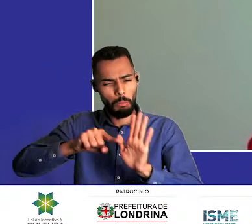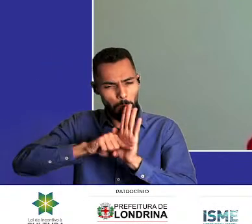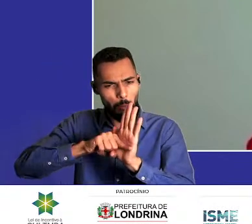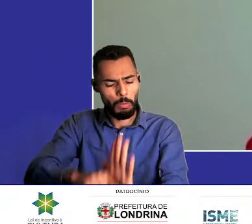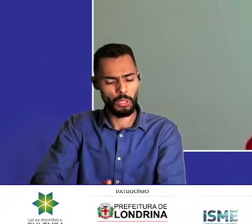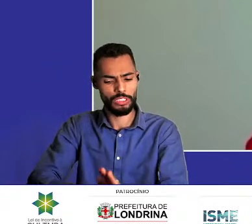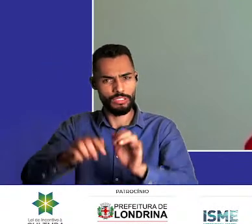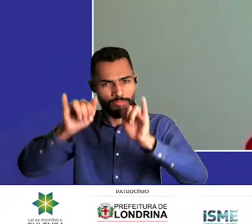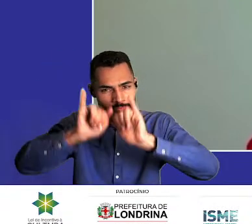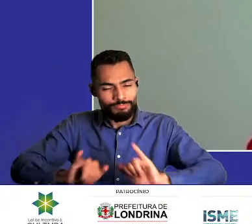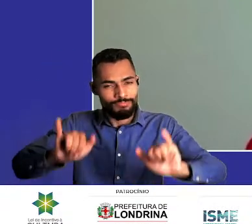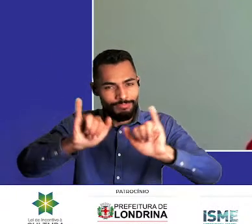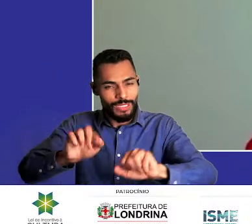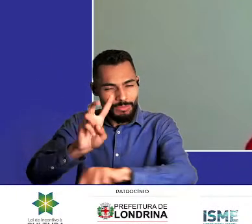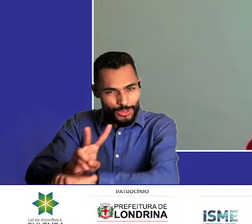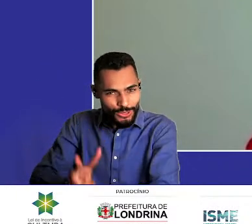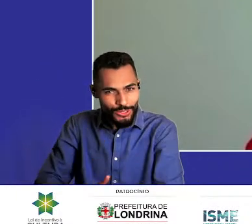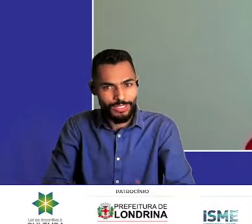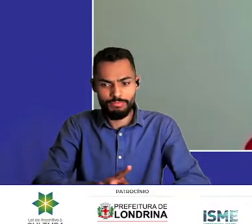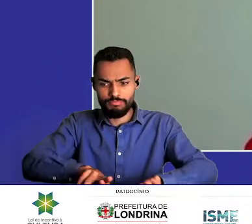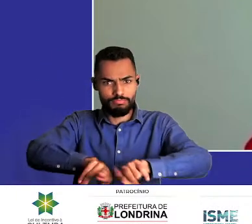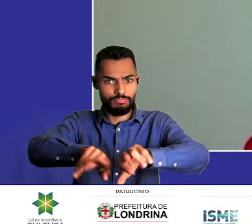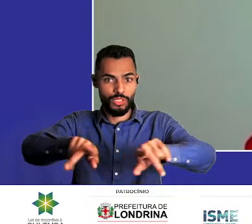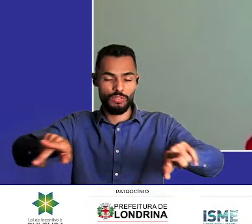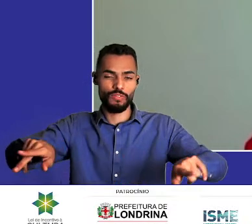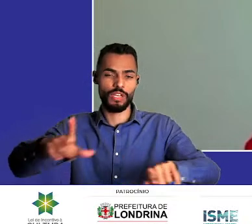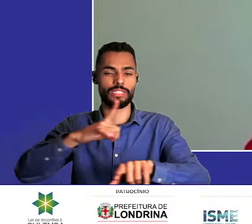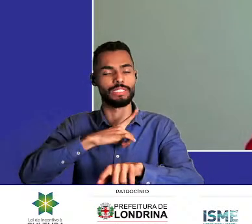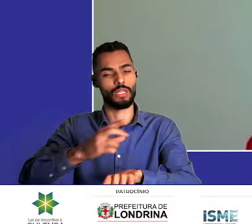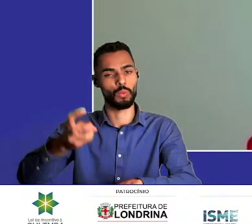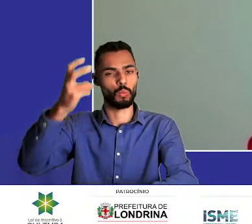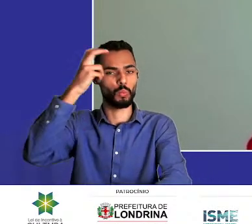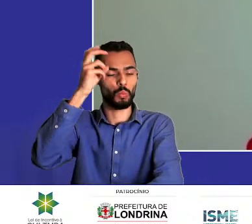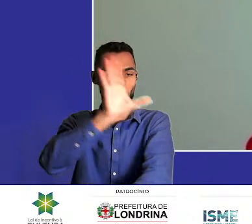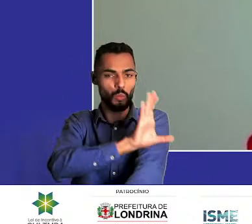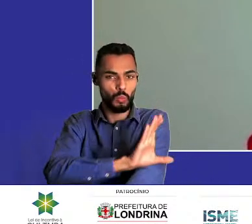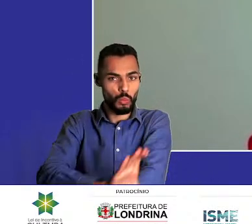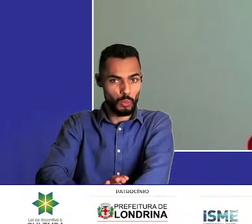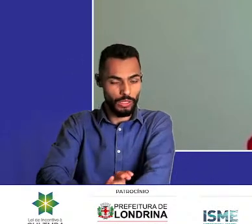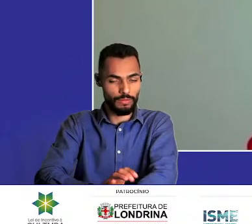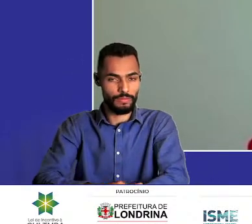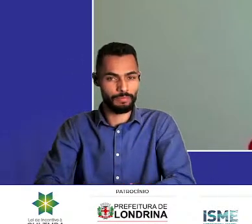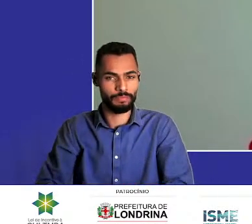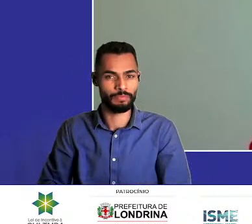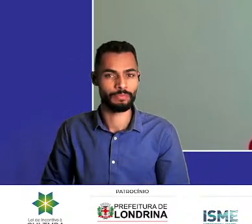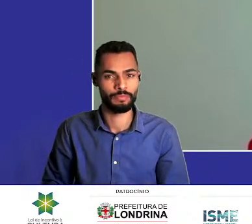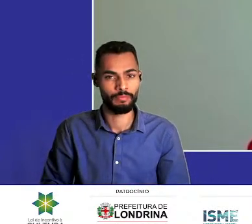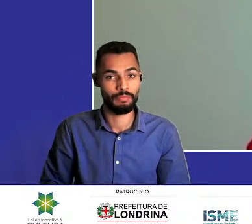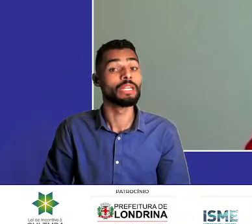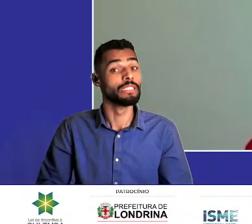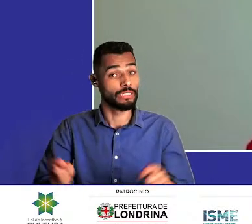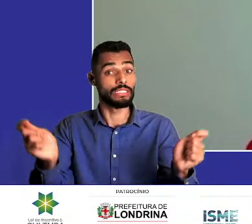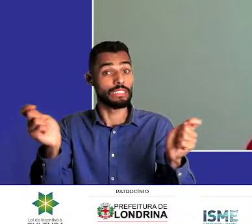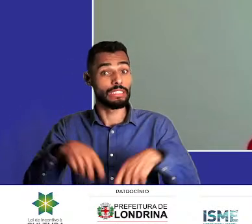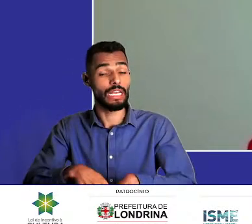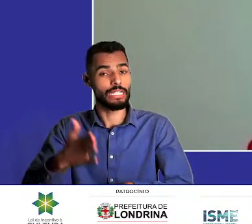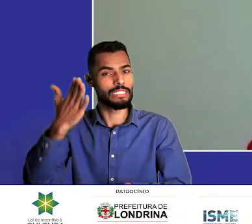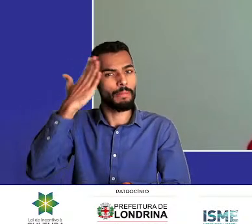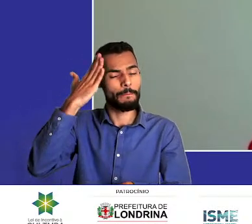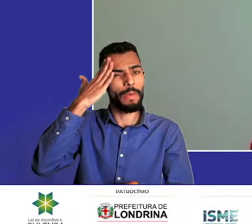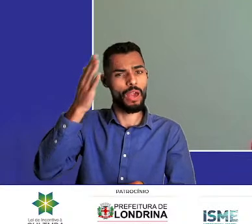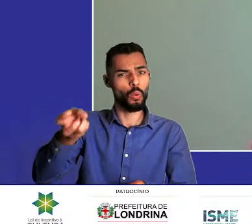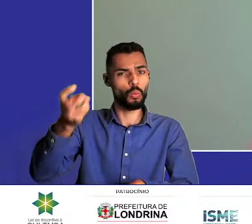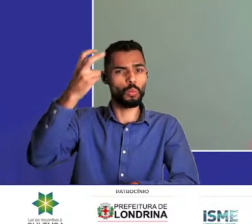to create the conditions for cultures to flourish and to freely interact in